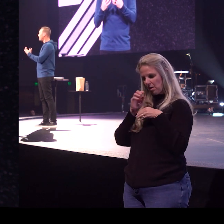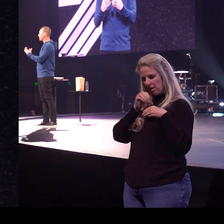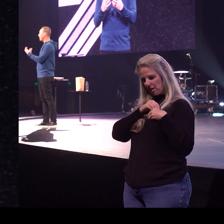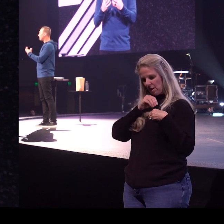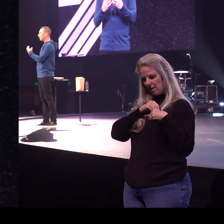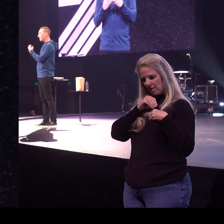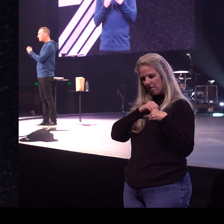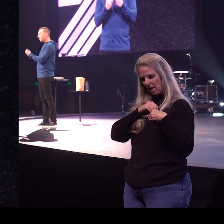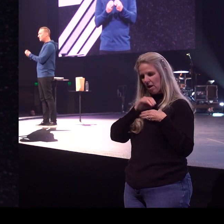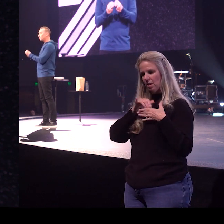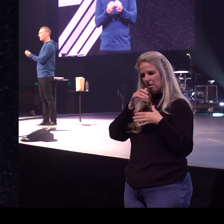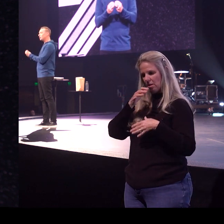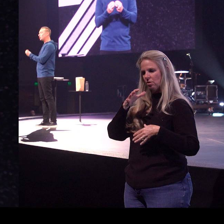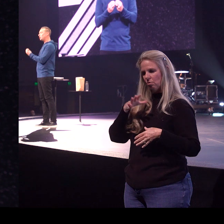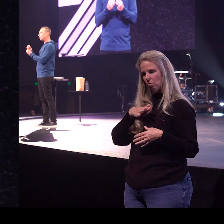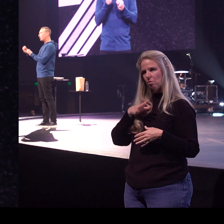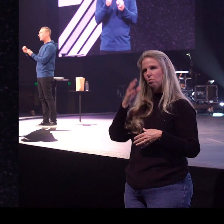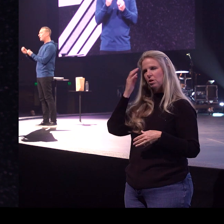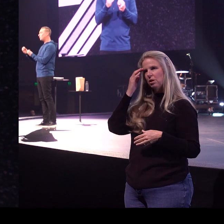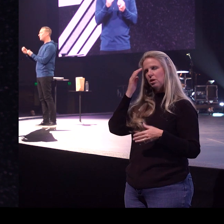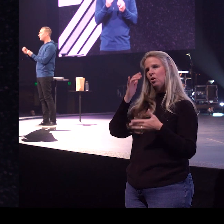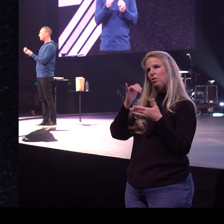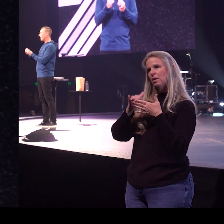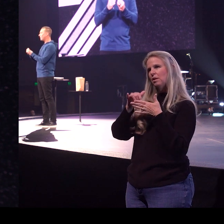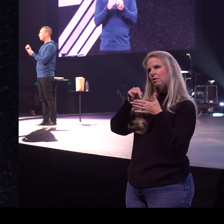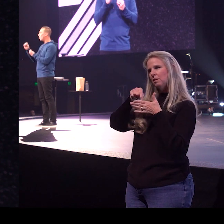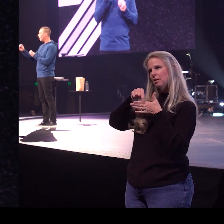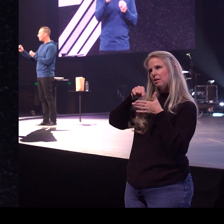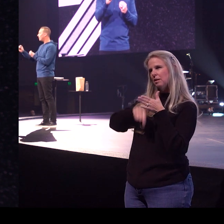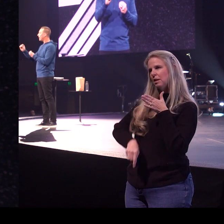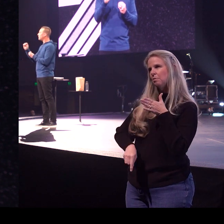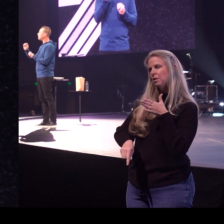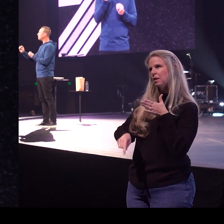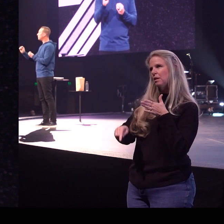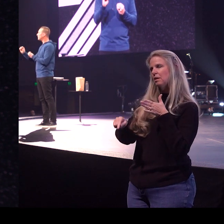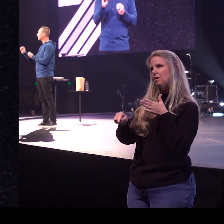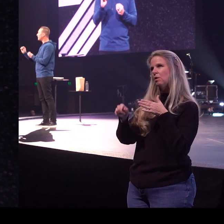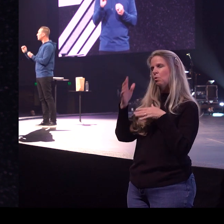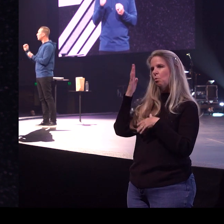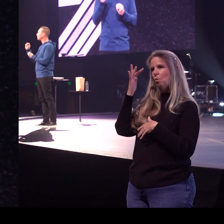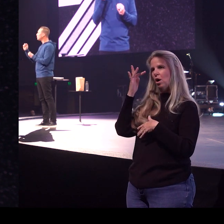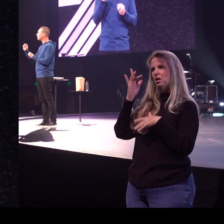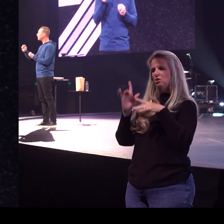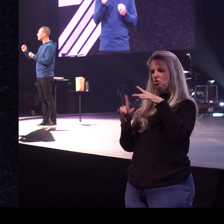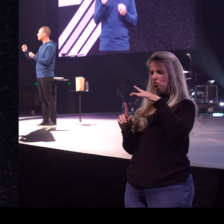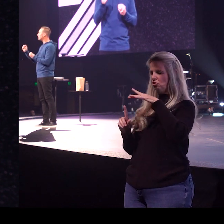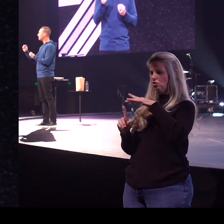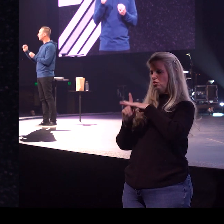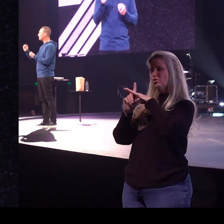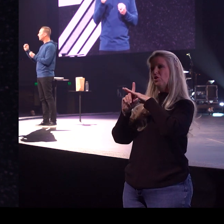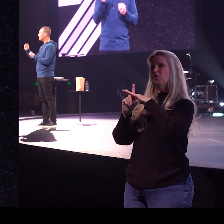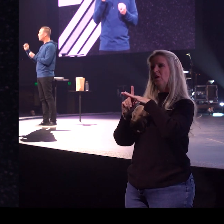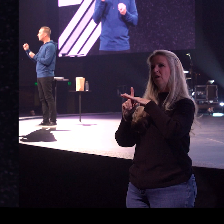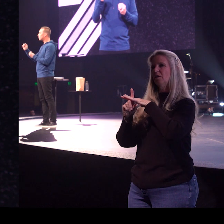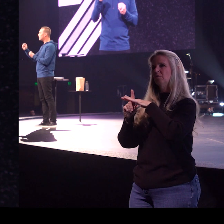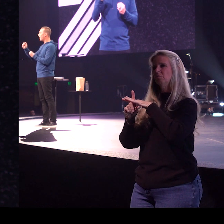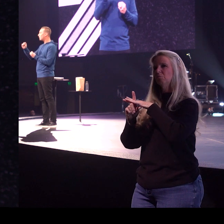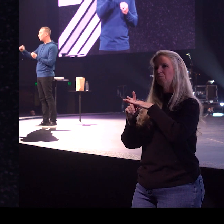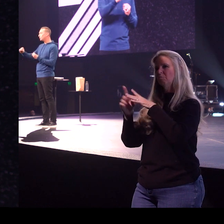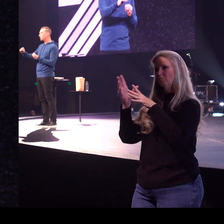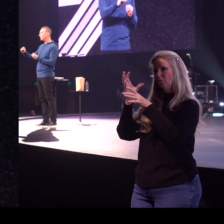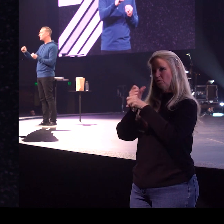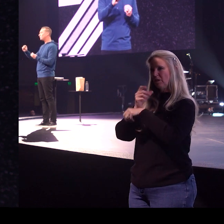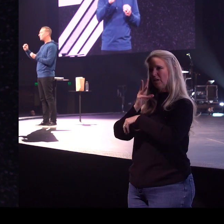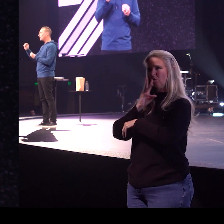depth of her emptiness because she showed up at the well at noon. It's a clue for us. If you understood